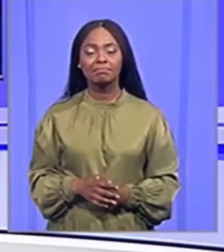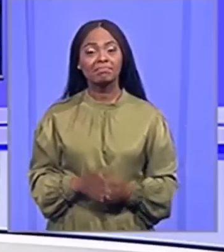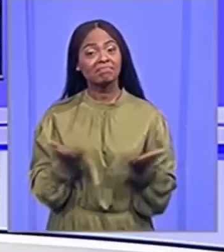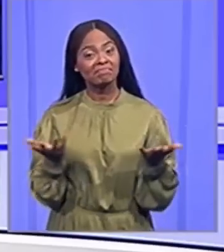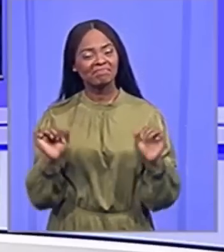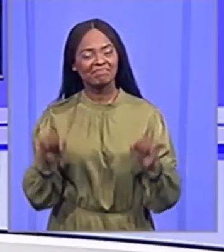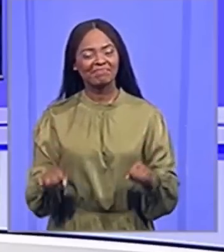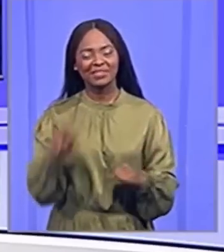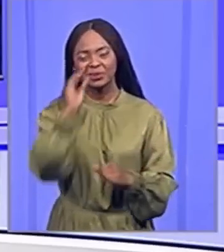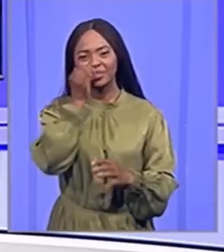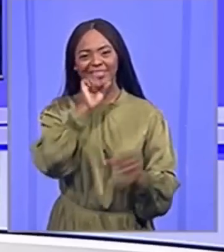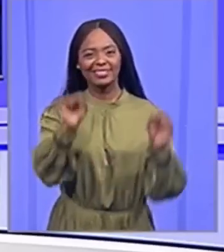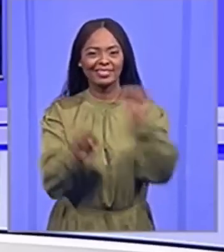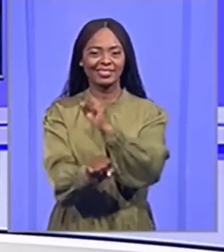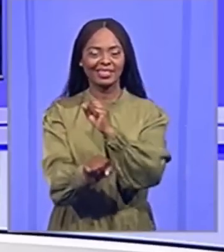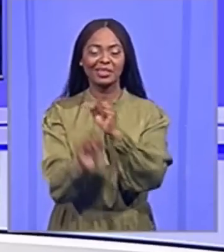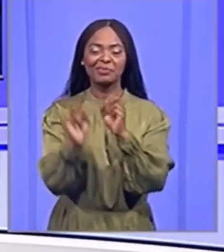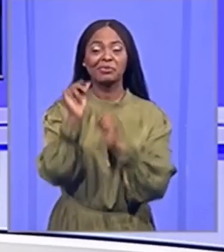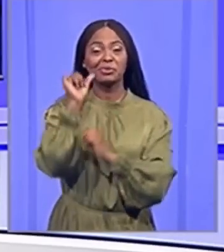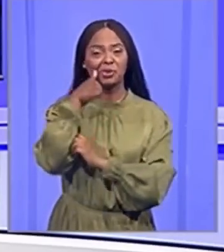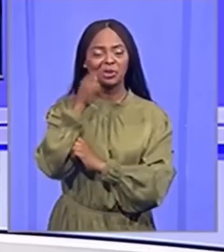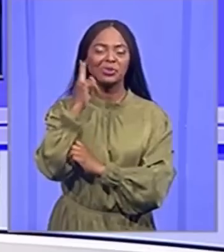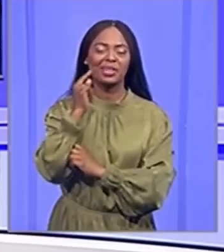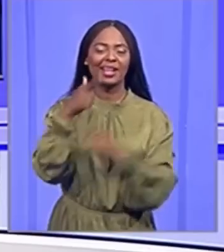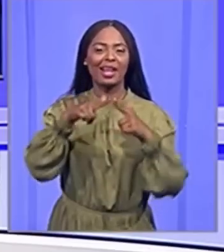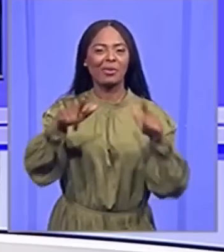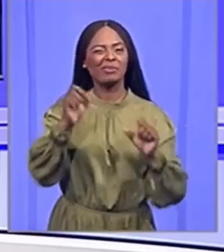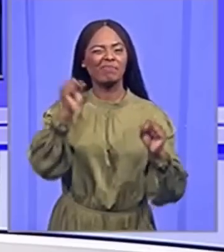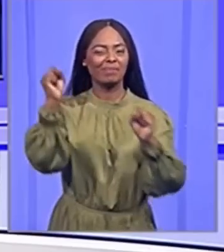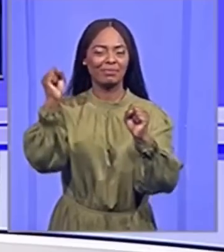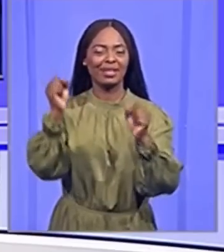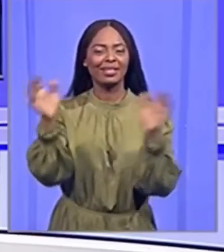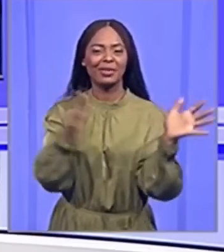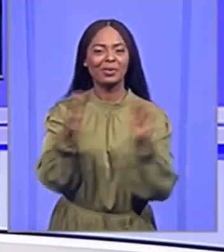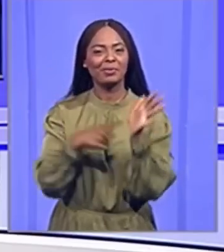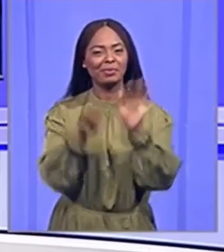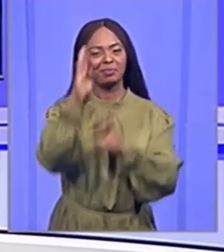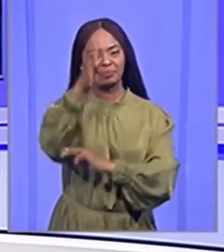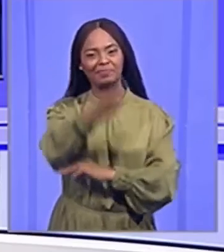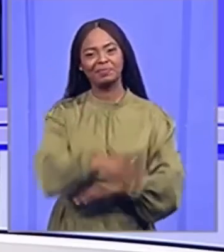Di fella mona mohi fumana tsa Setswana ditaba ho sane ka nako ena bulibi ya latela ha yate.